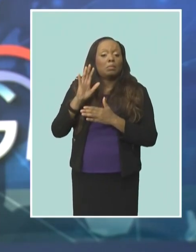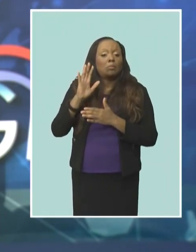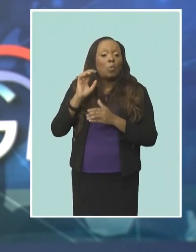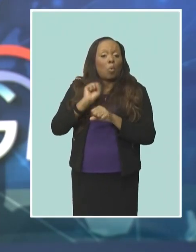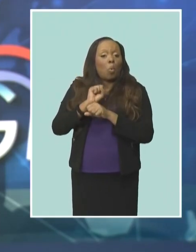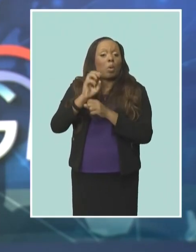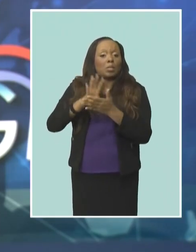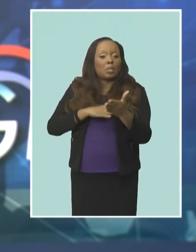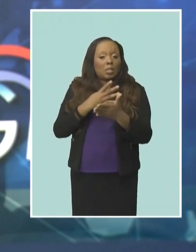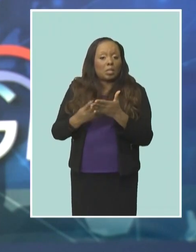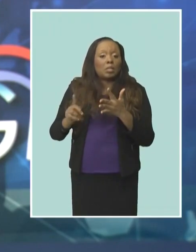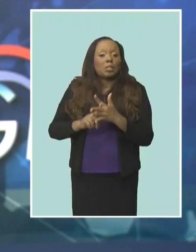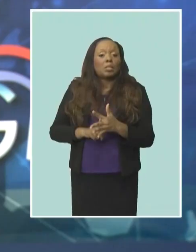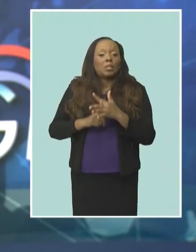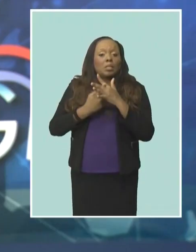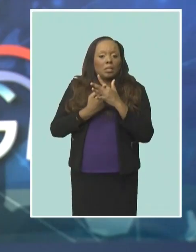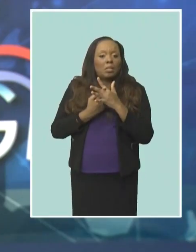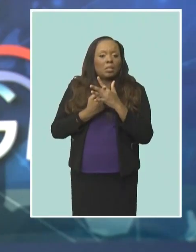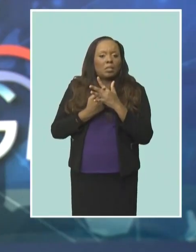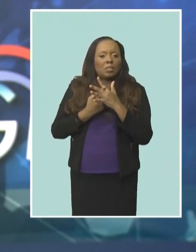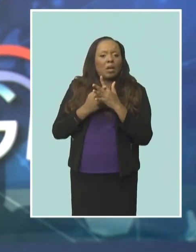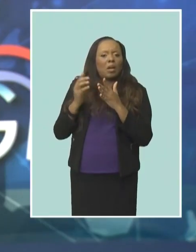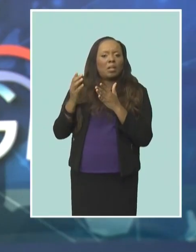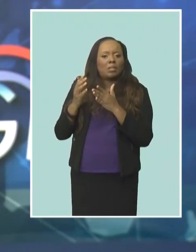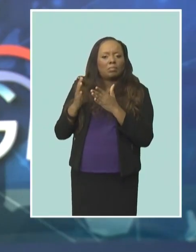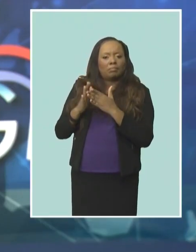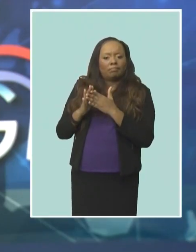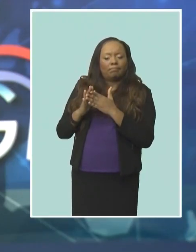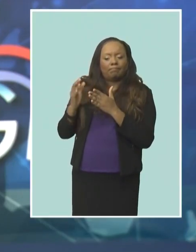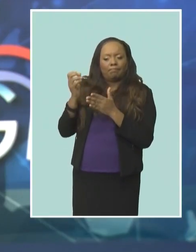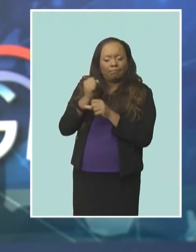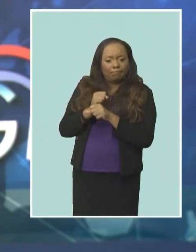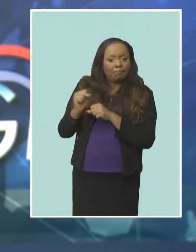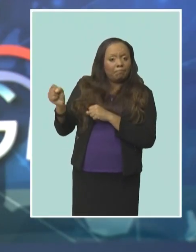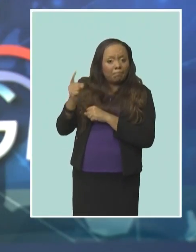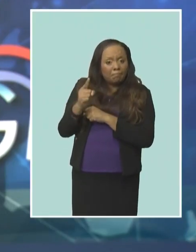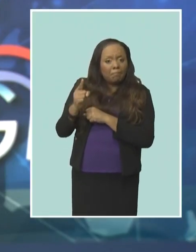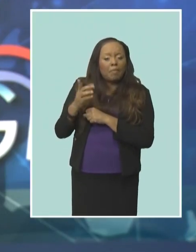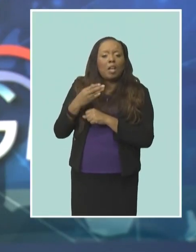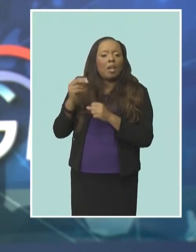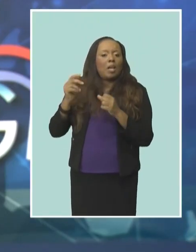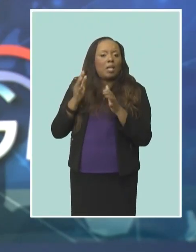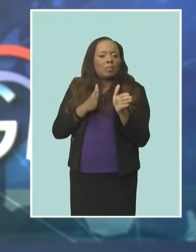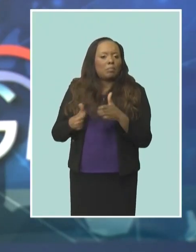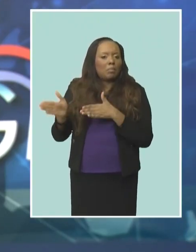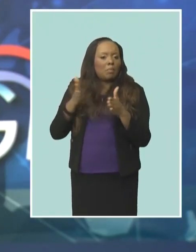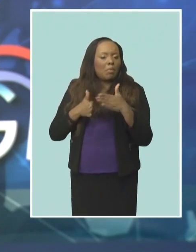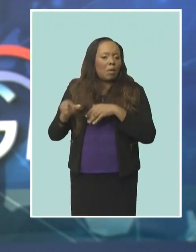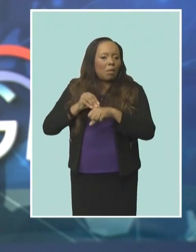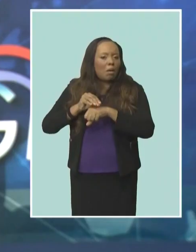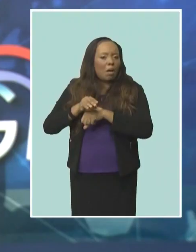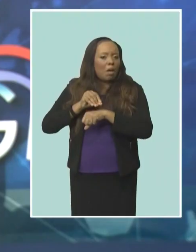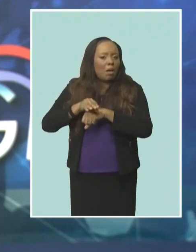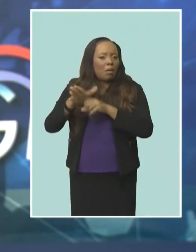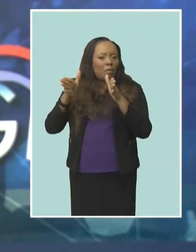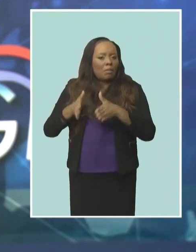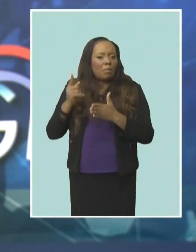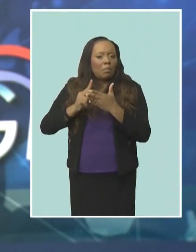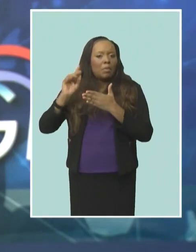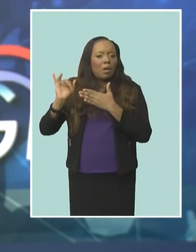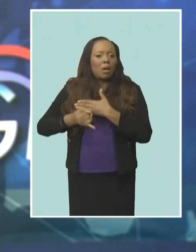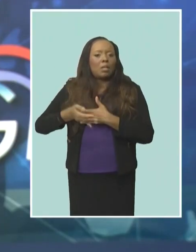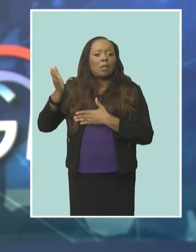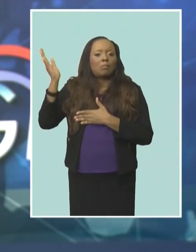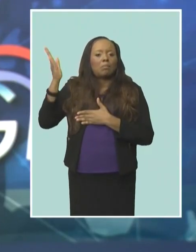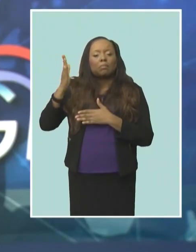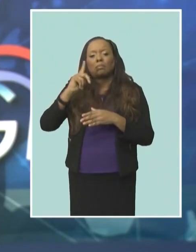Groundbreaking work is scheduled to begin towards the end of the first quarter of next year, and strategic advisor to that project, Aidan Rogers, has been speaking